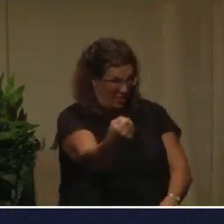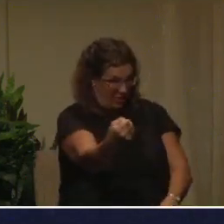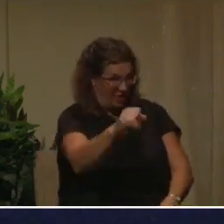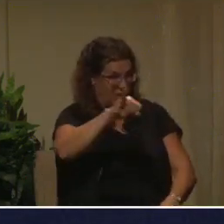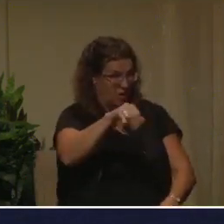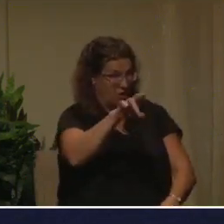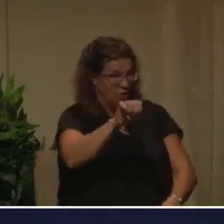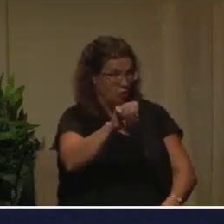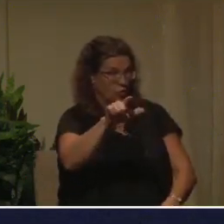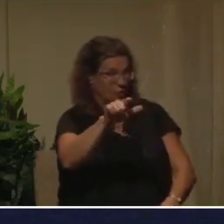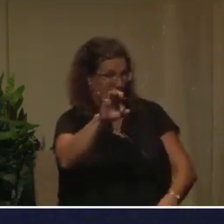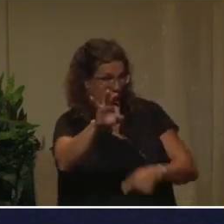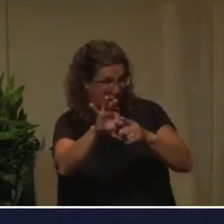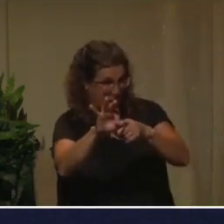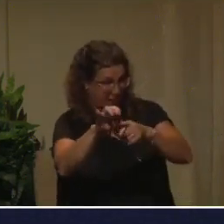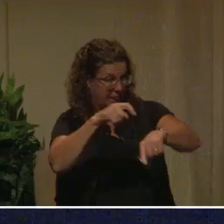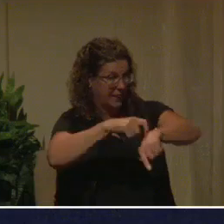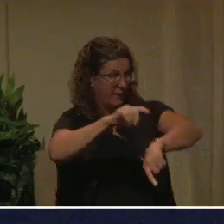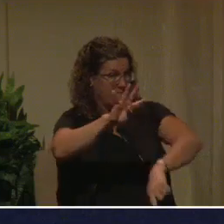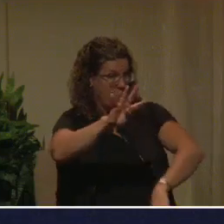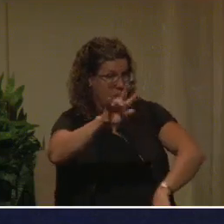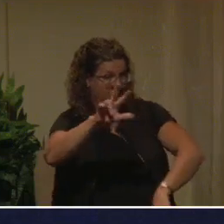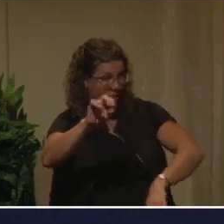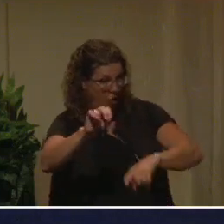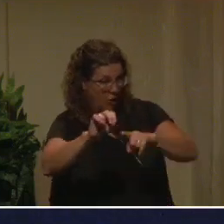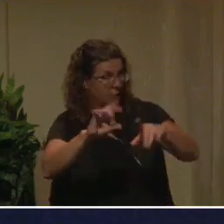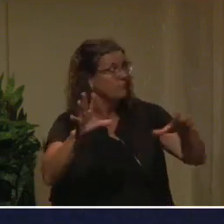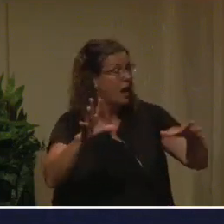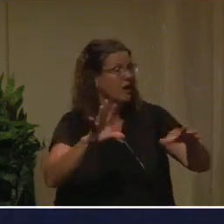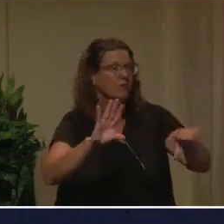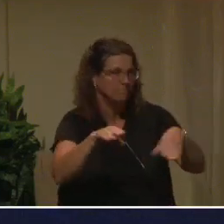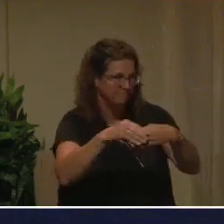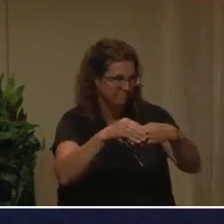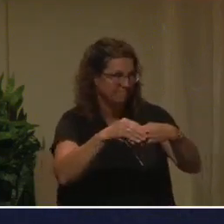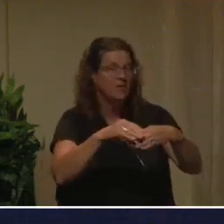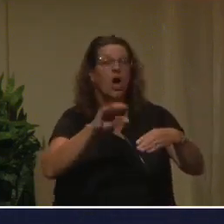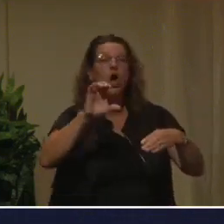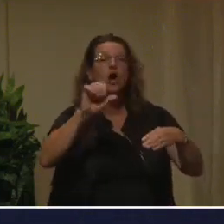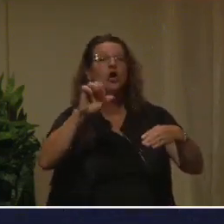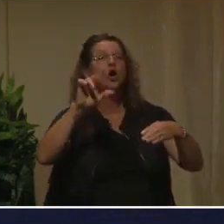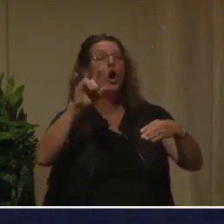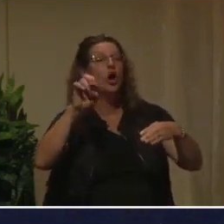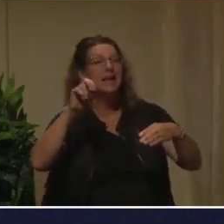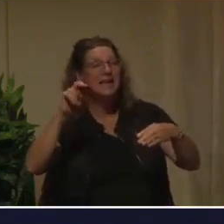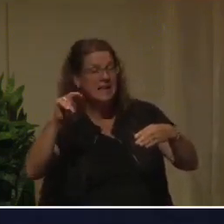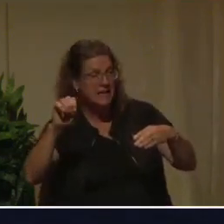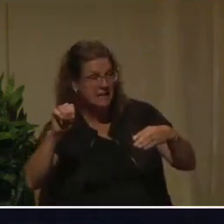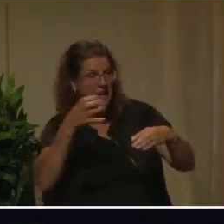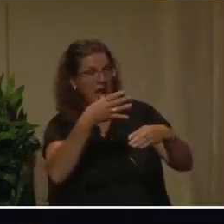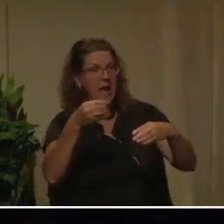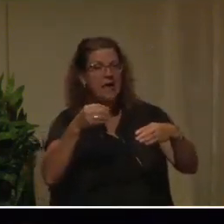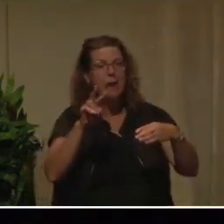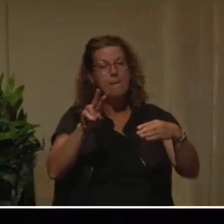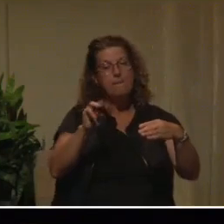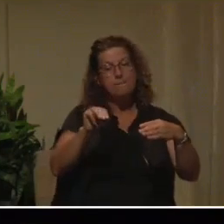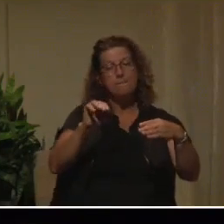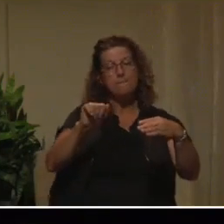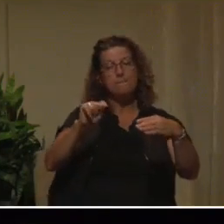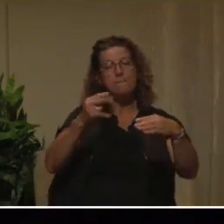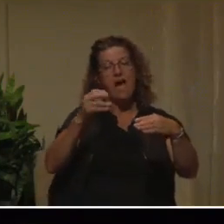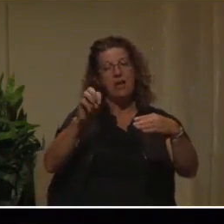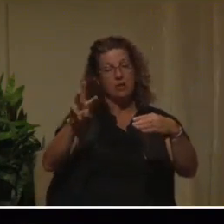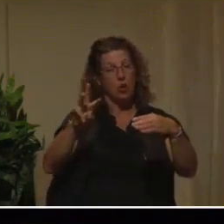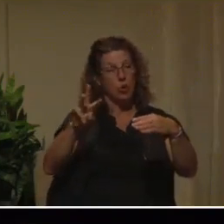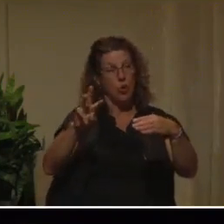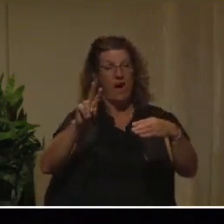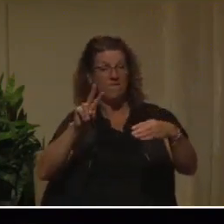at 4:30 p.m., Carlene Cicchelli and Matthew Visser, son of Michael Visser, is